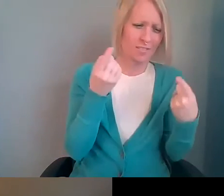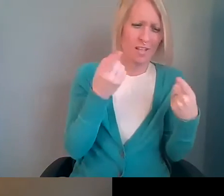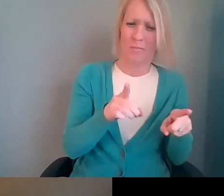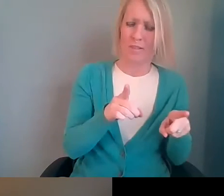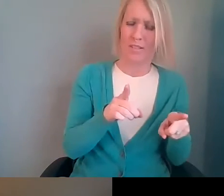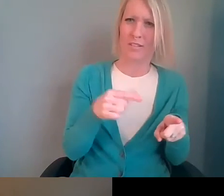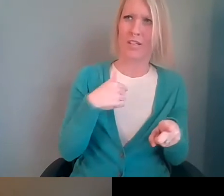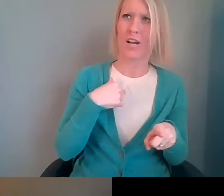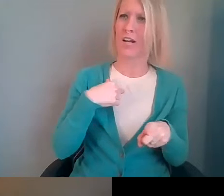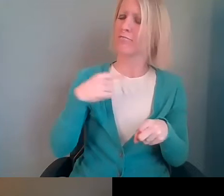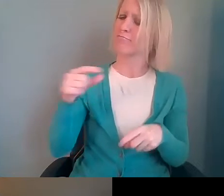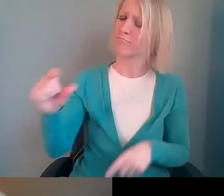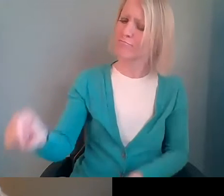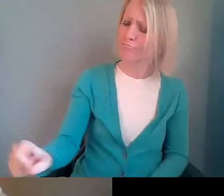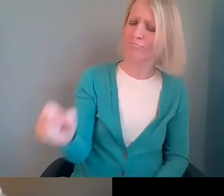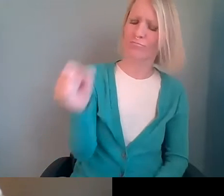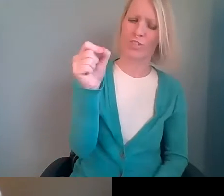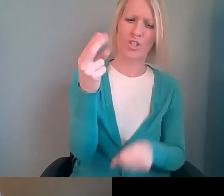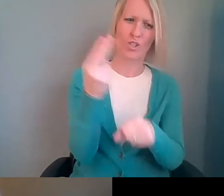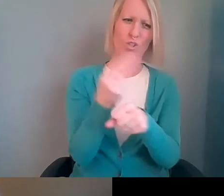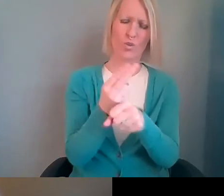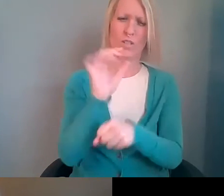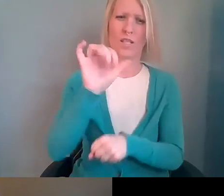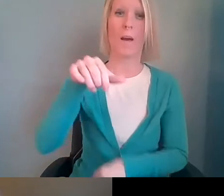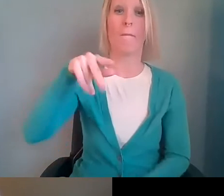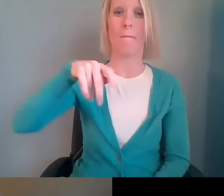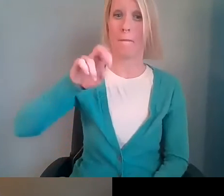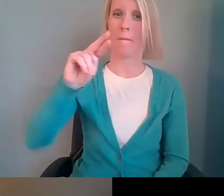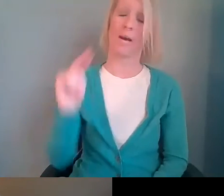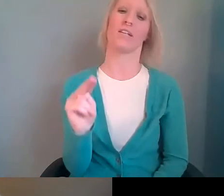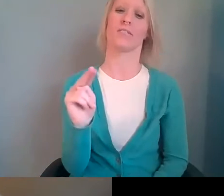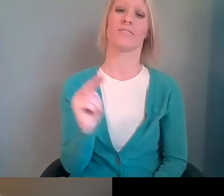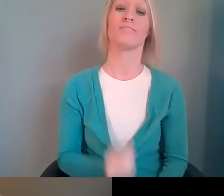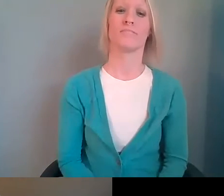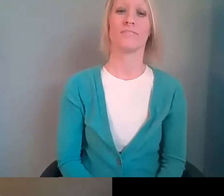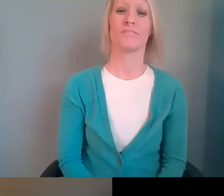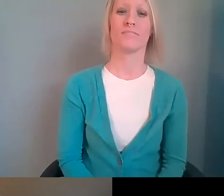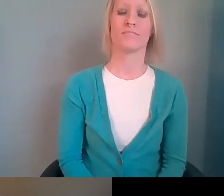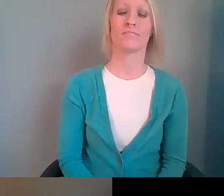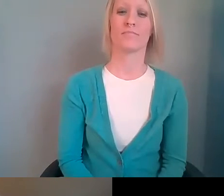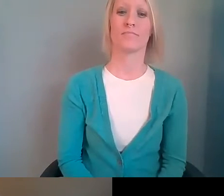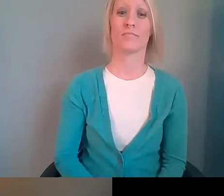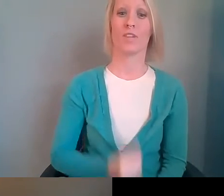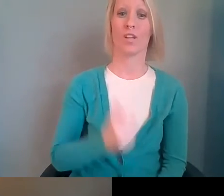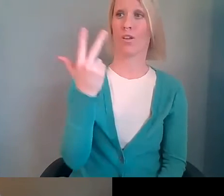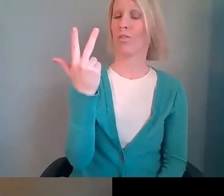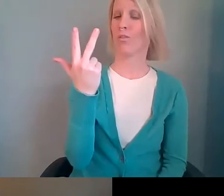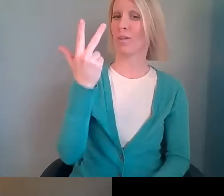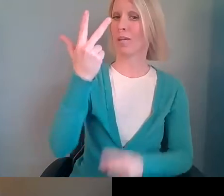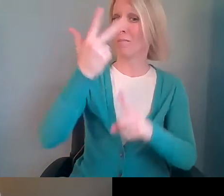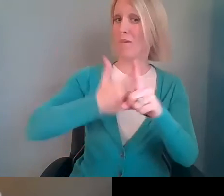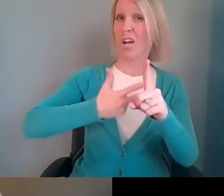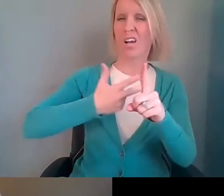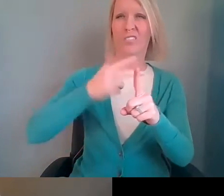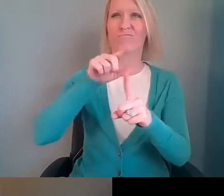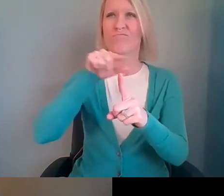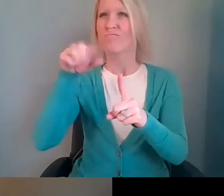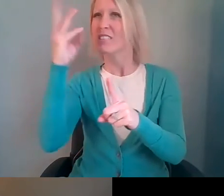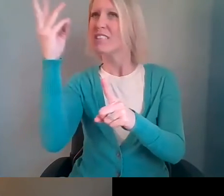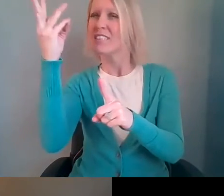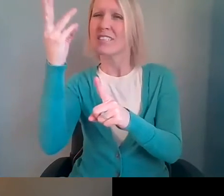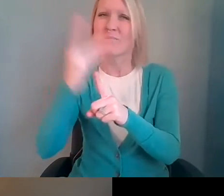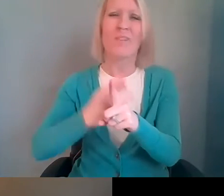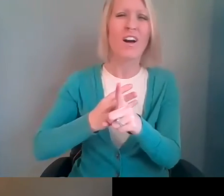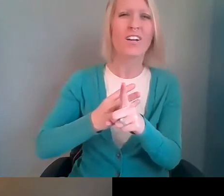Um, and so I had that pen for a period of probably 3 months, 6 months, and then I lost